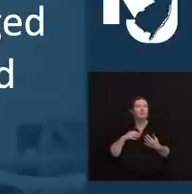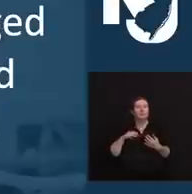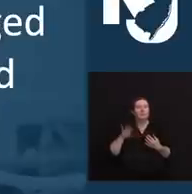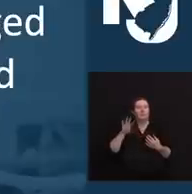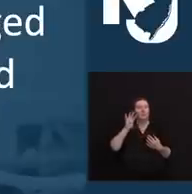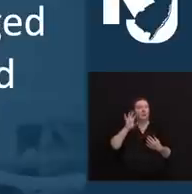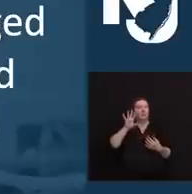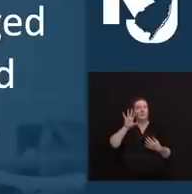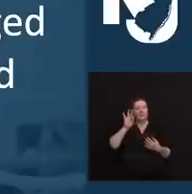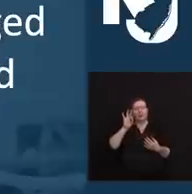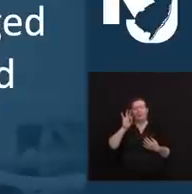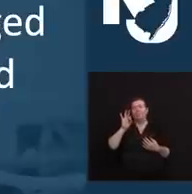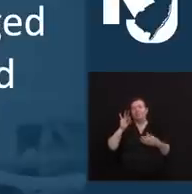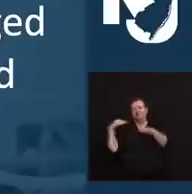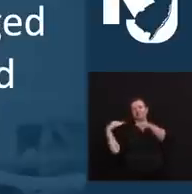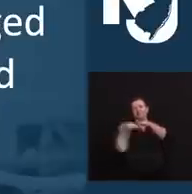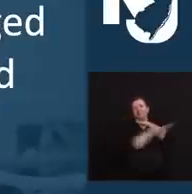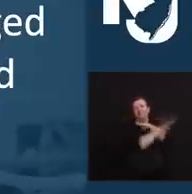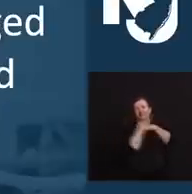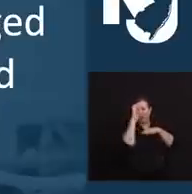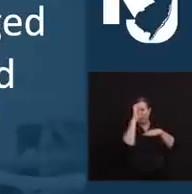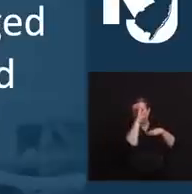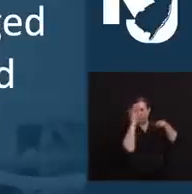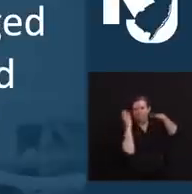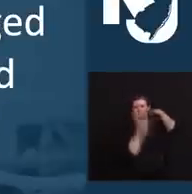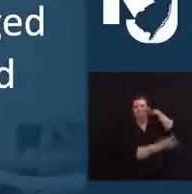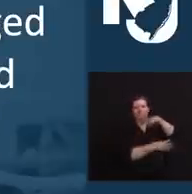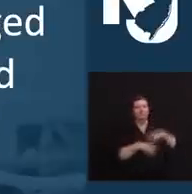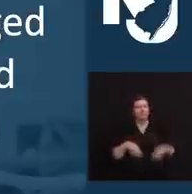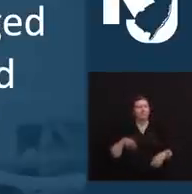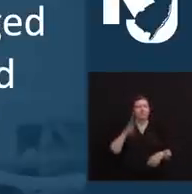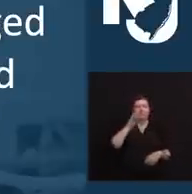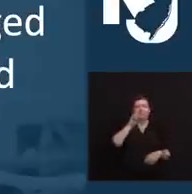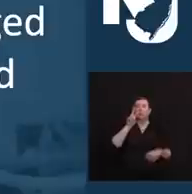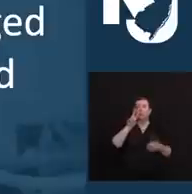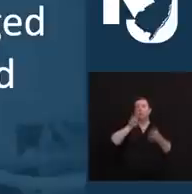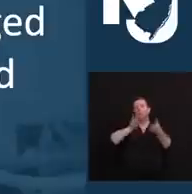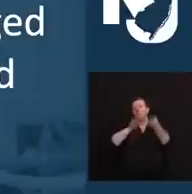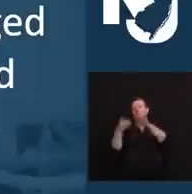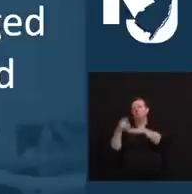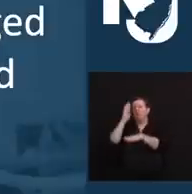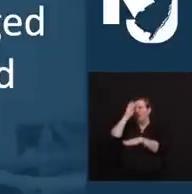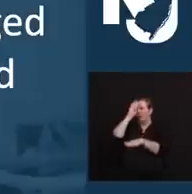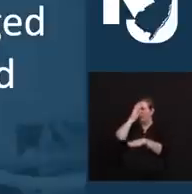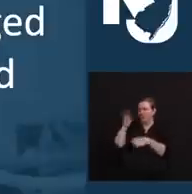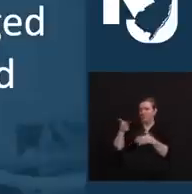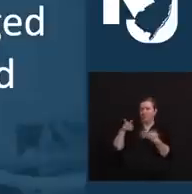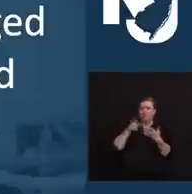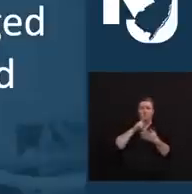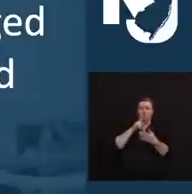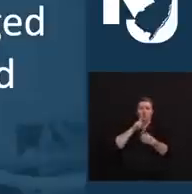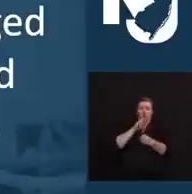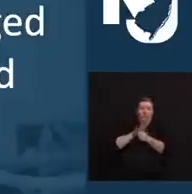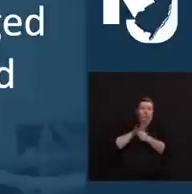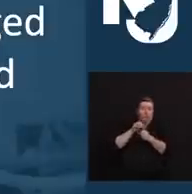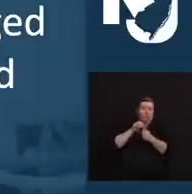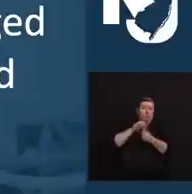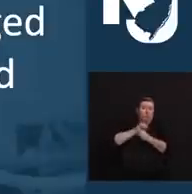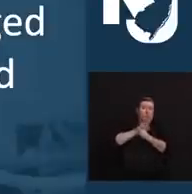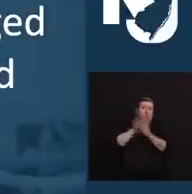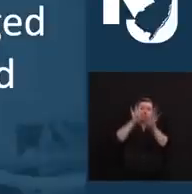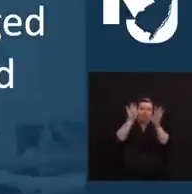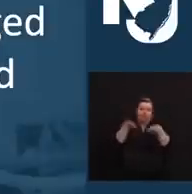of comparing apples to oranges, there were 62 in-hospital deaths, and those are not yet confirmed.